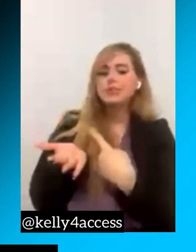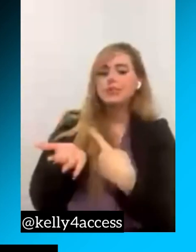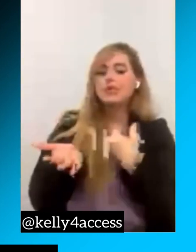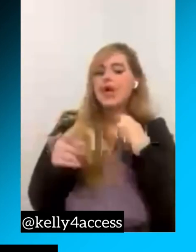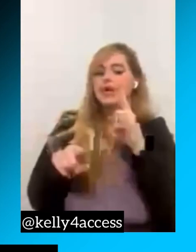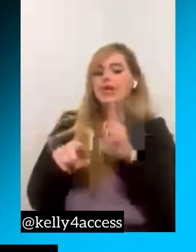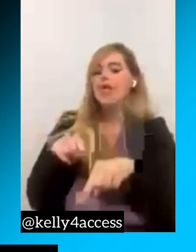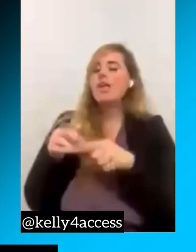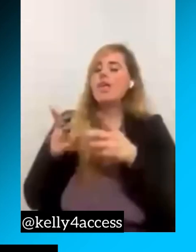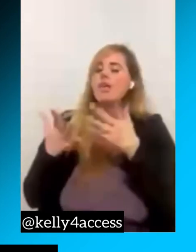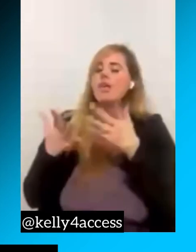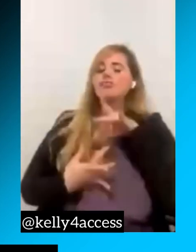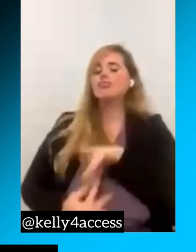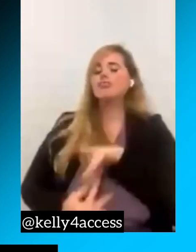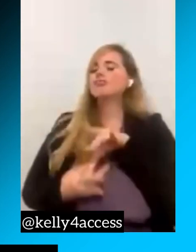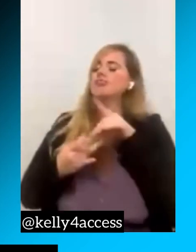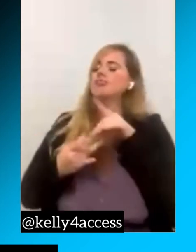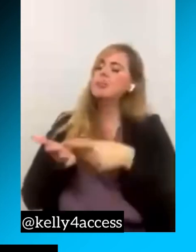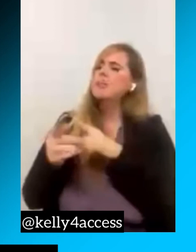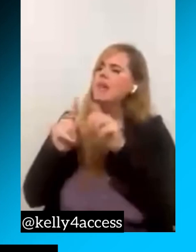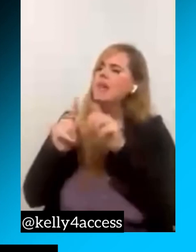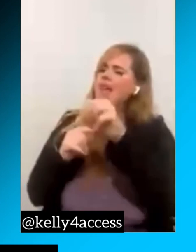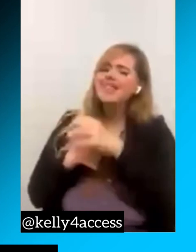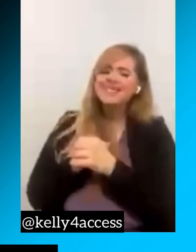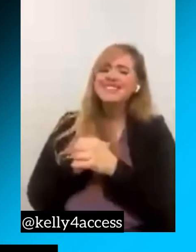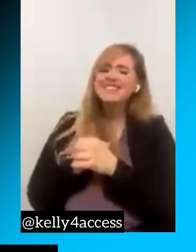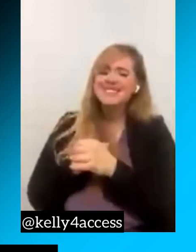in. But yeah.